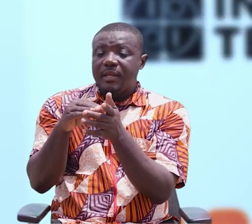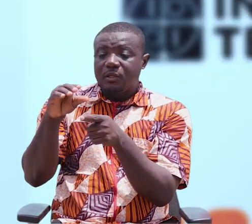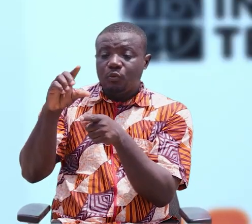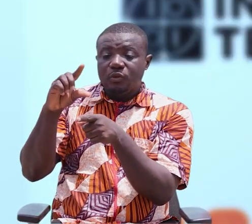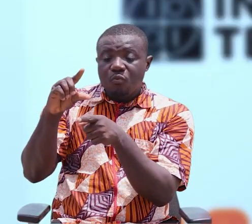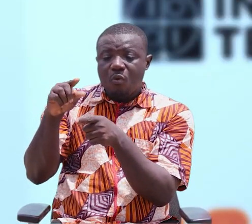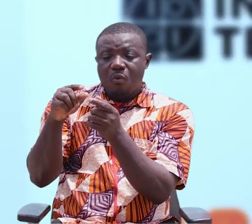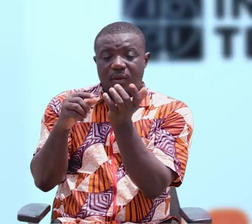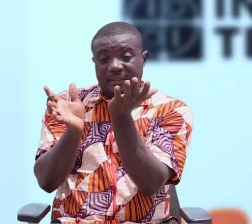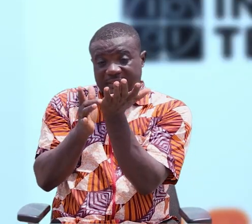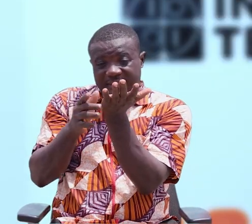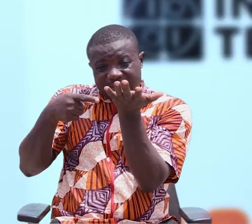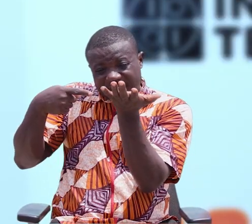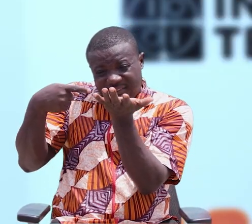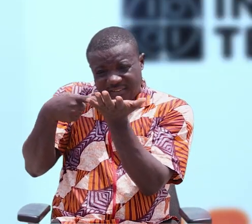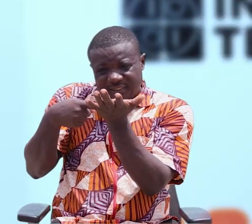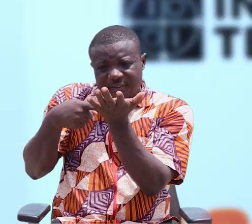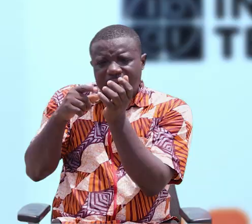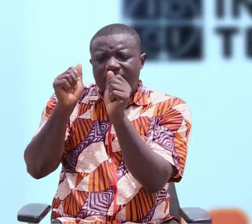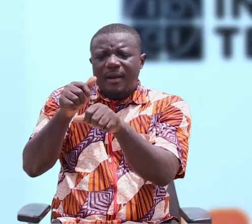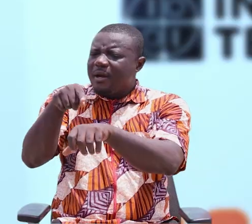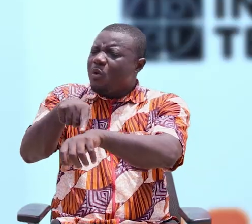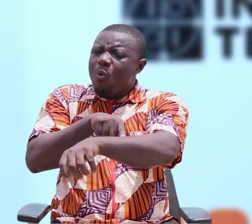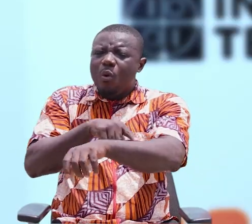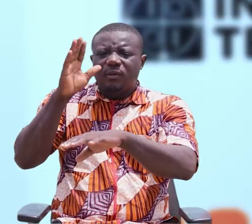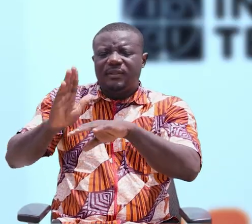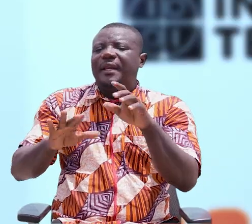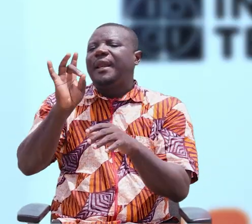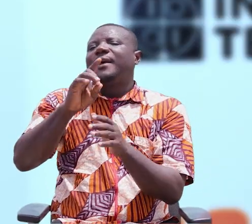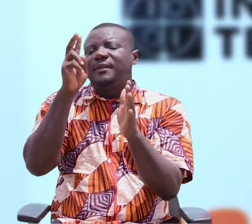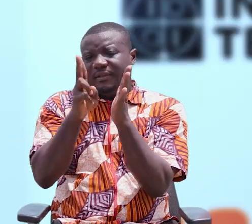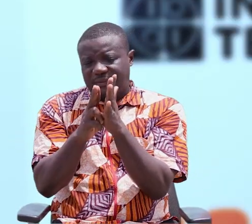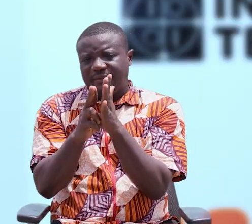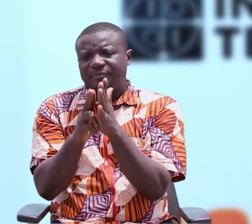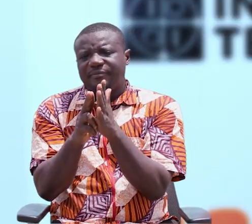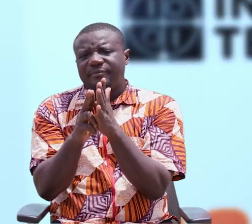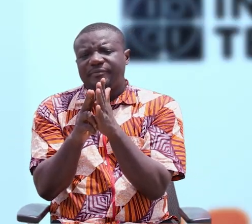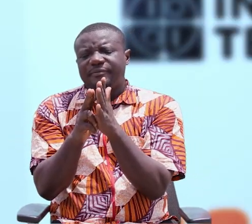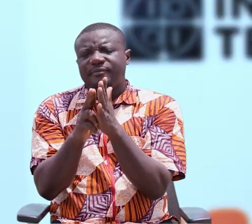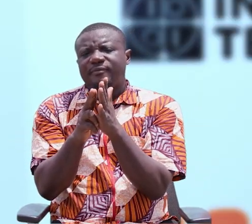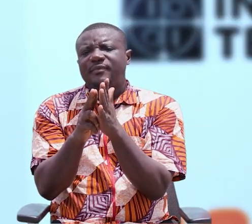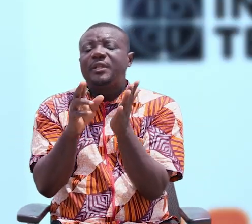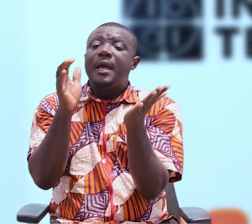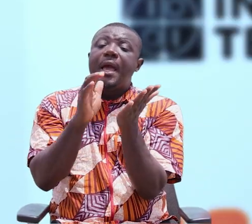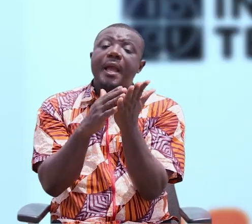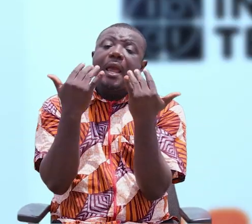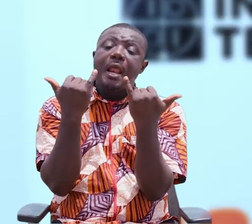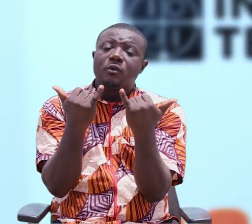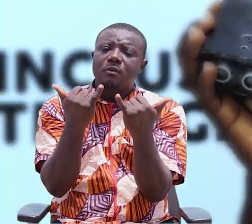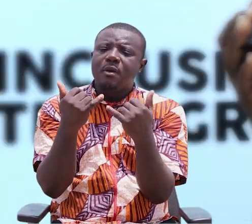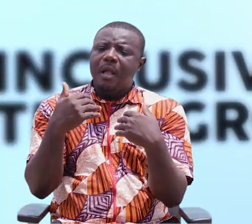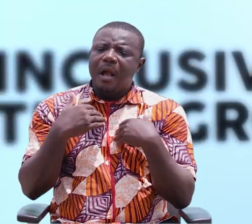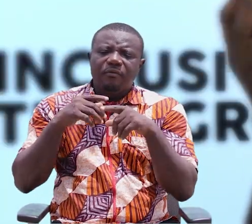charging power, we tried as much as possible to increase it. So once we charge it, it lasts longer than the 8 hours that is in use. And